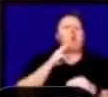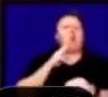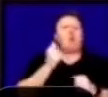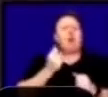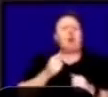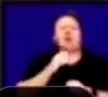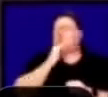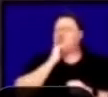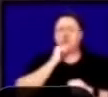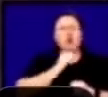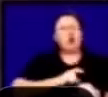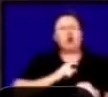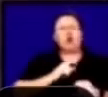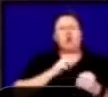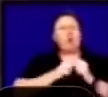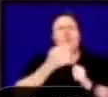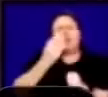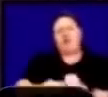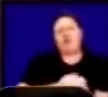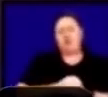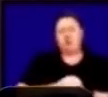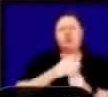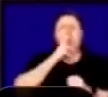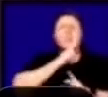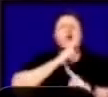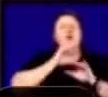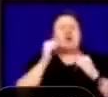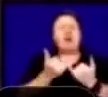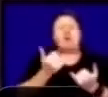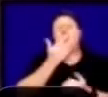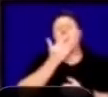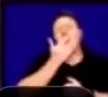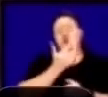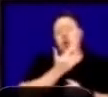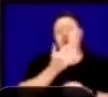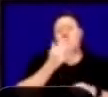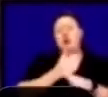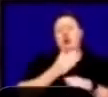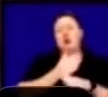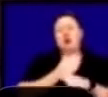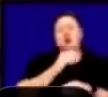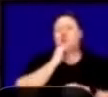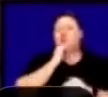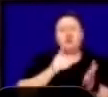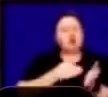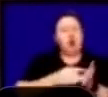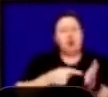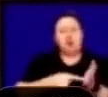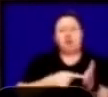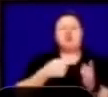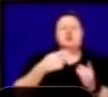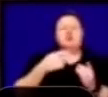without consequences. That is why private companies always prefer to employ undocumented